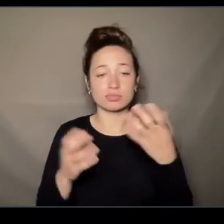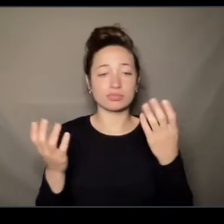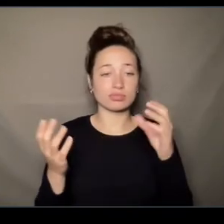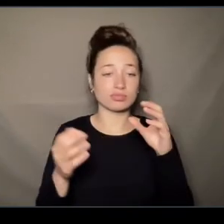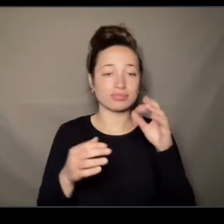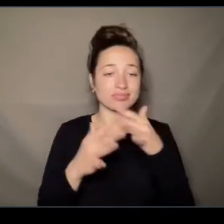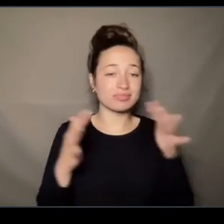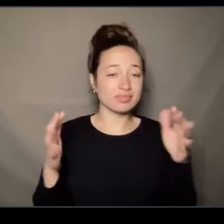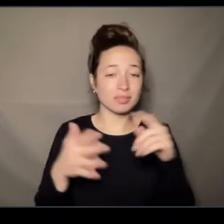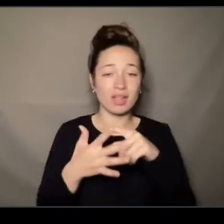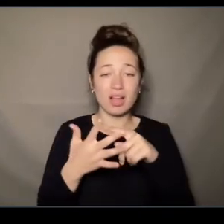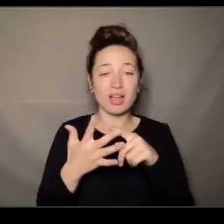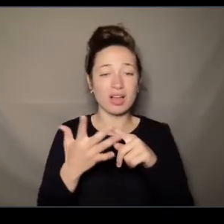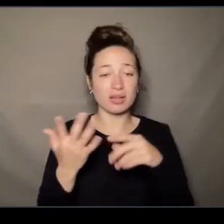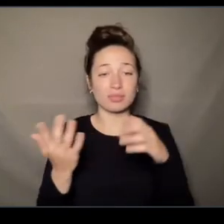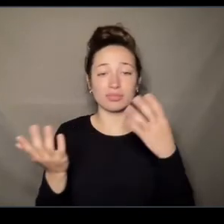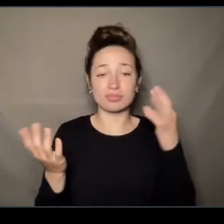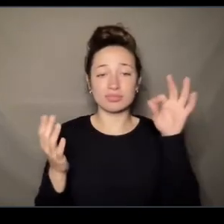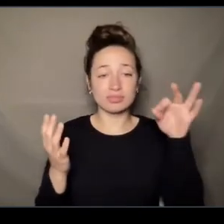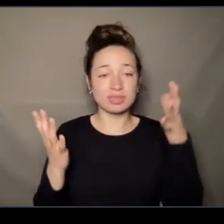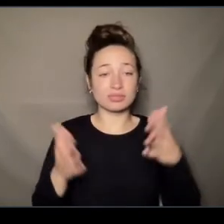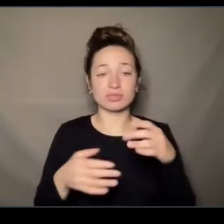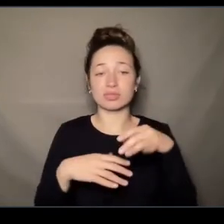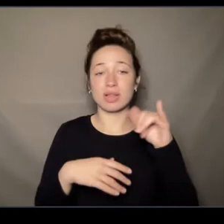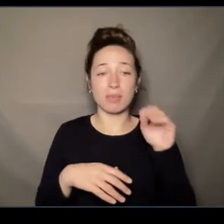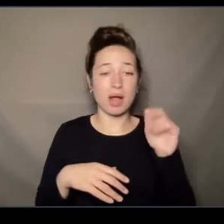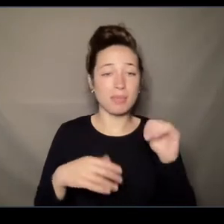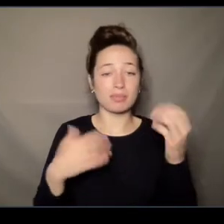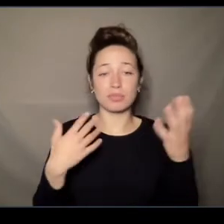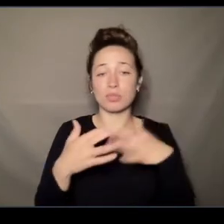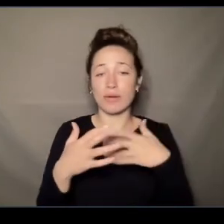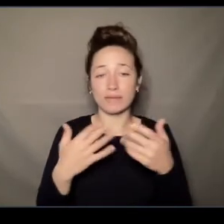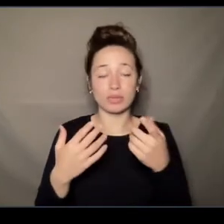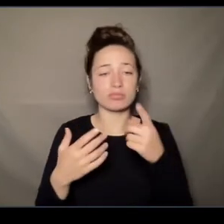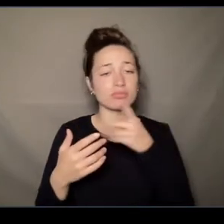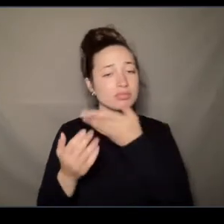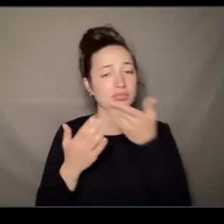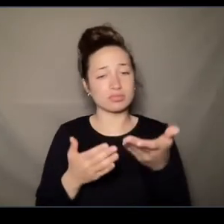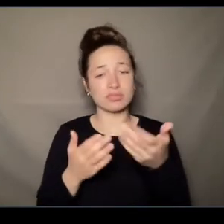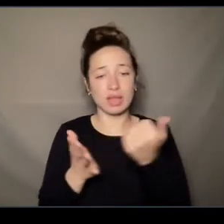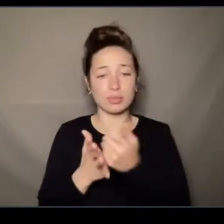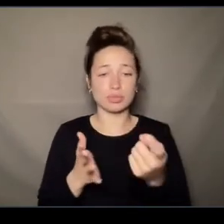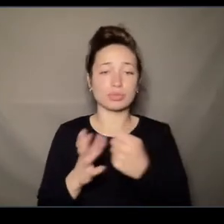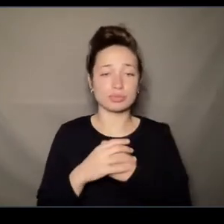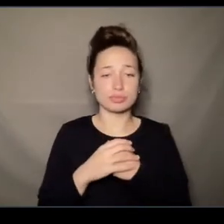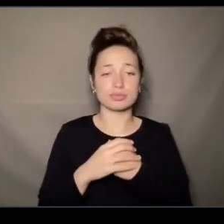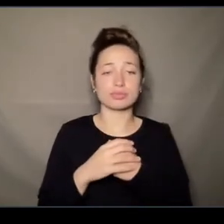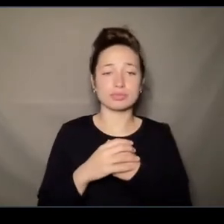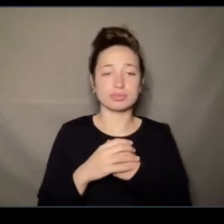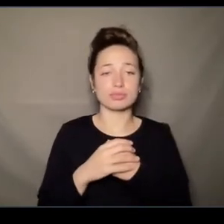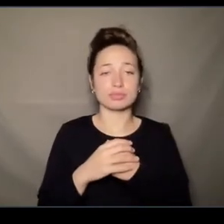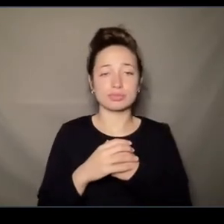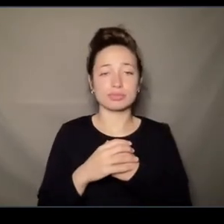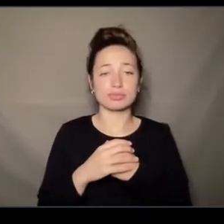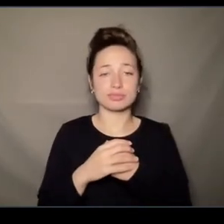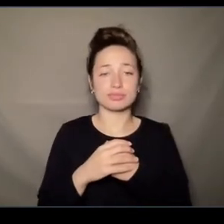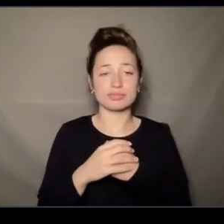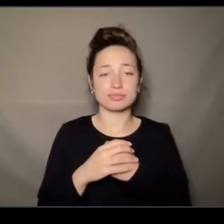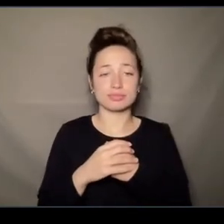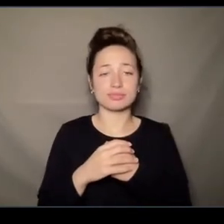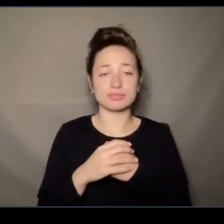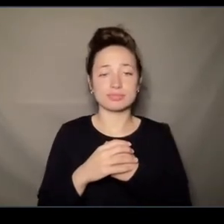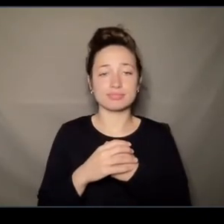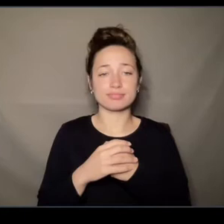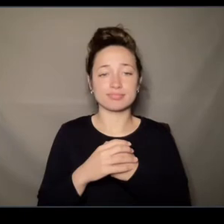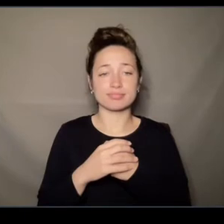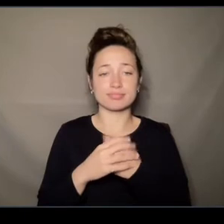clergy, your pastor, your priest, your imam, whomever. They're there to help you. They will also